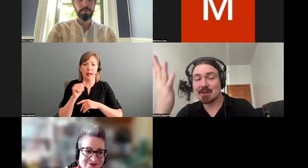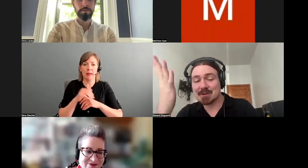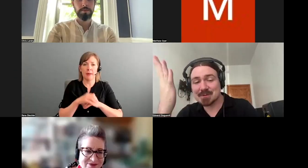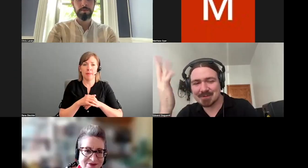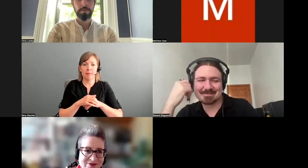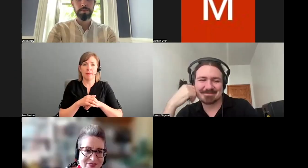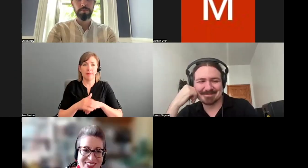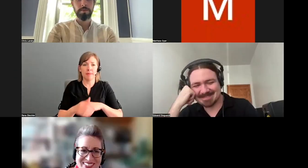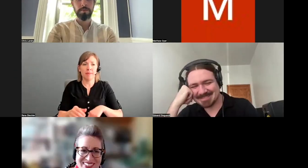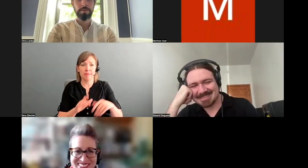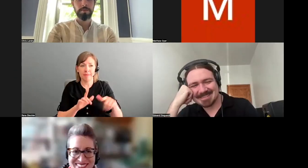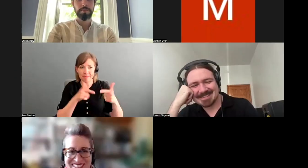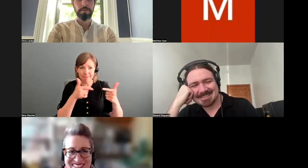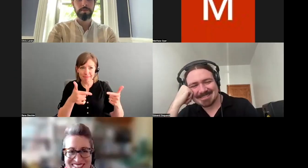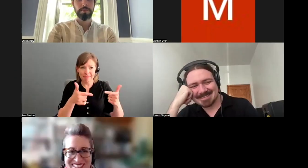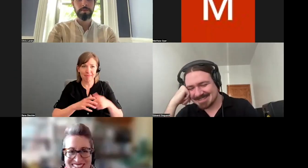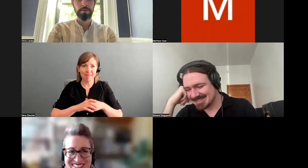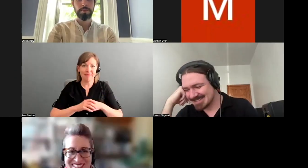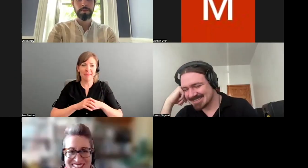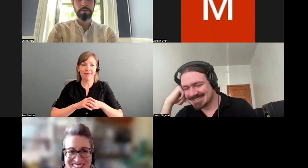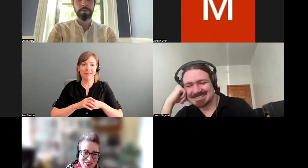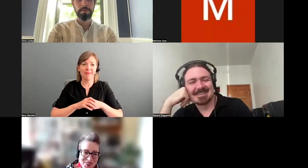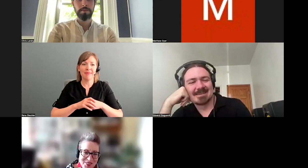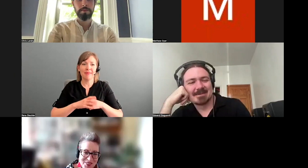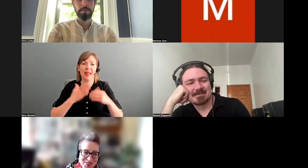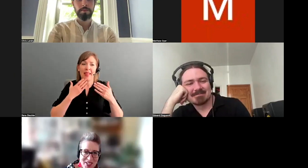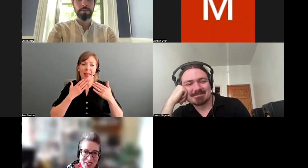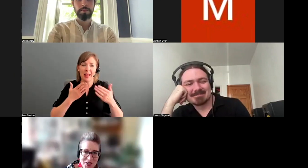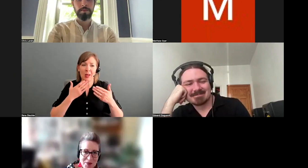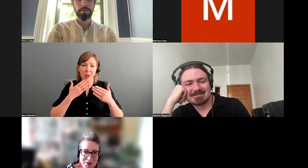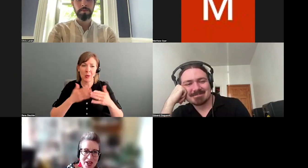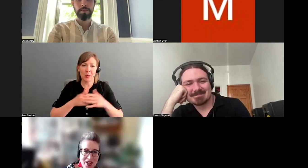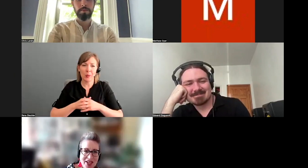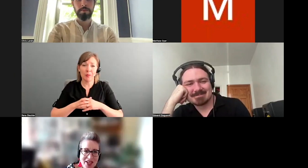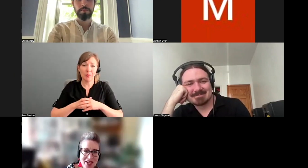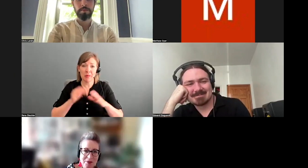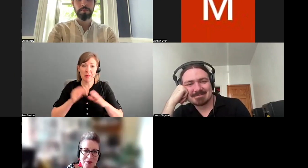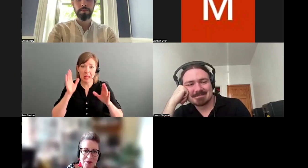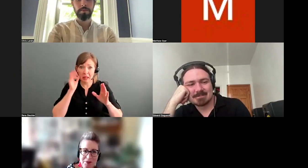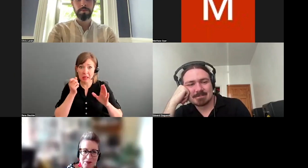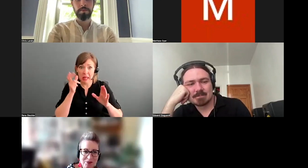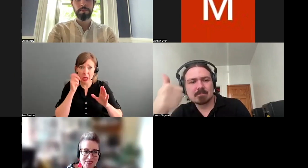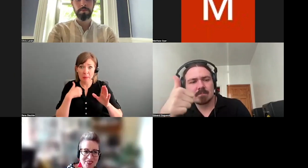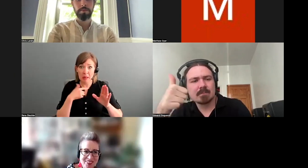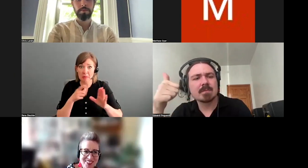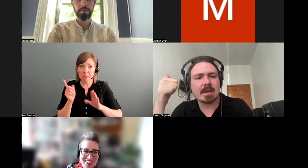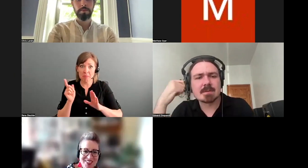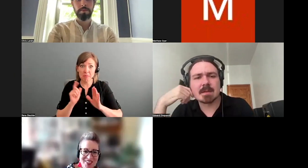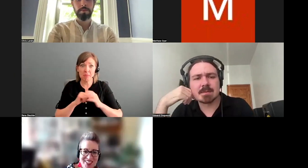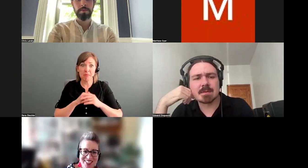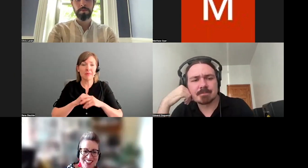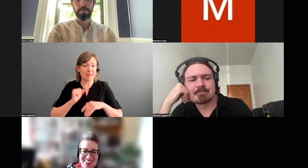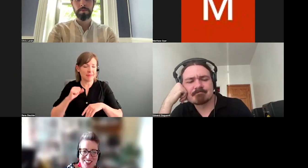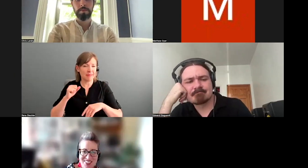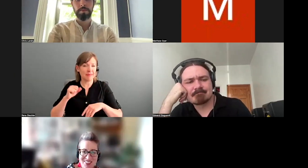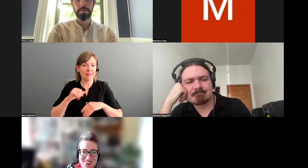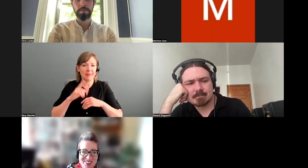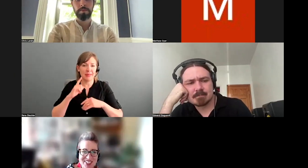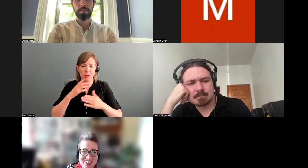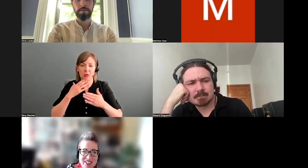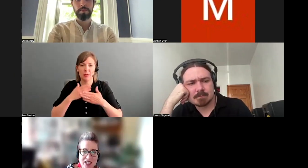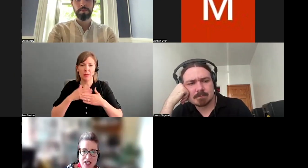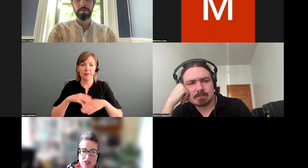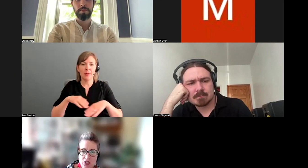The screen is yours. Thank you. Can you hear me okay? Yeah, Okay. sounds good.